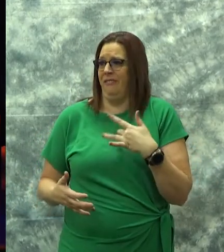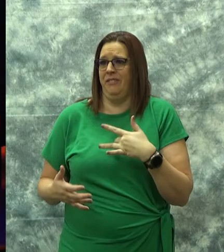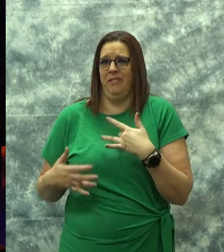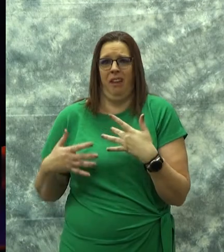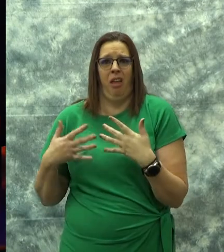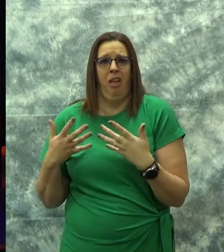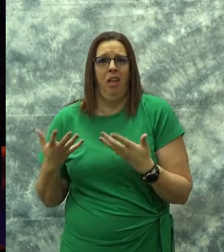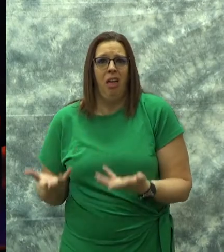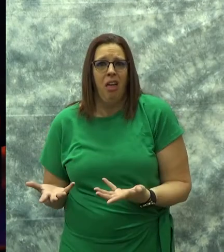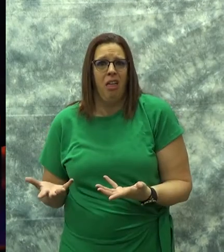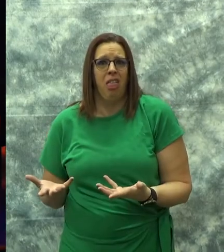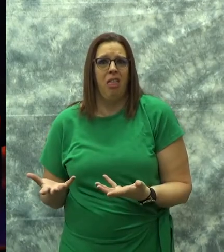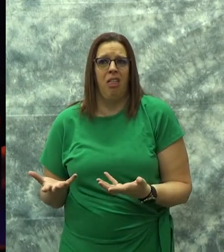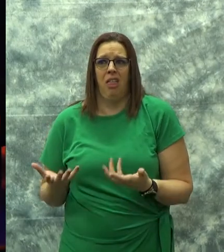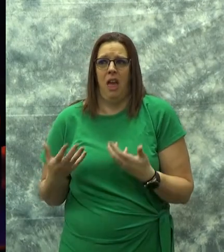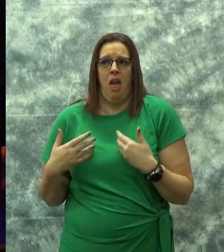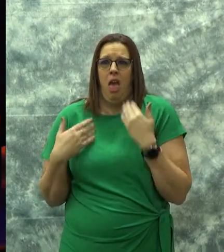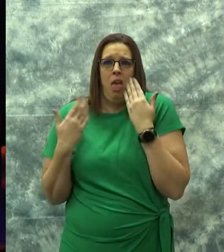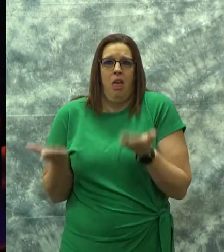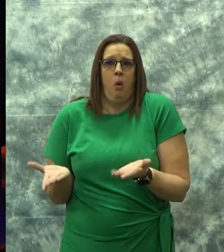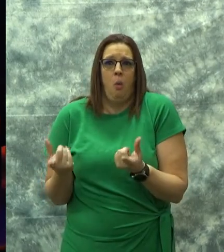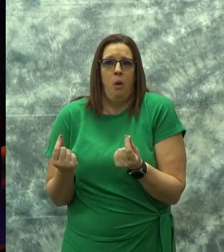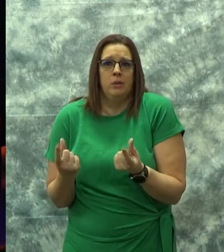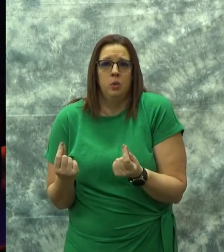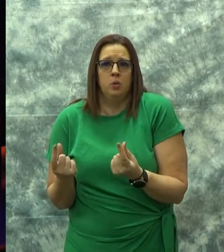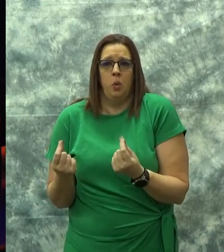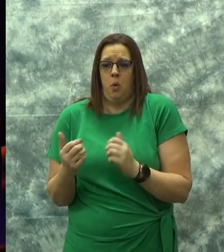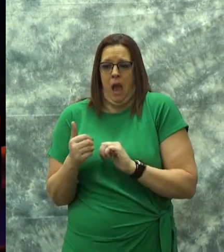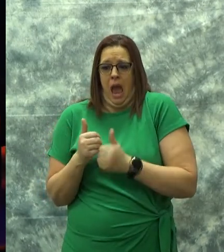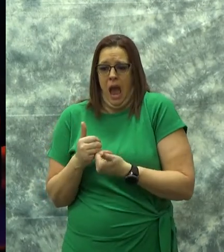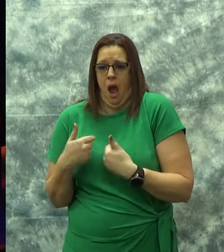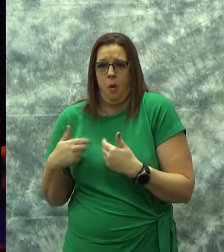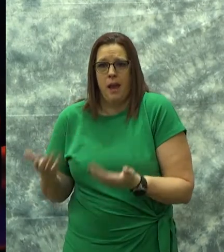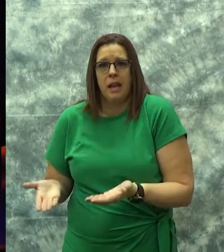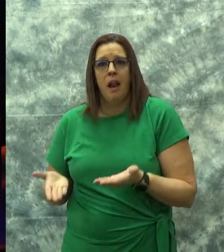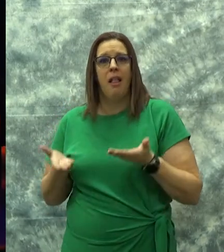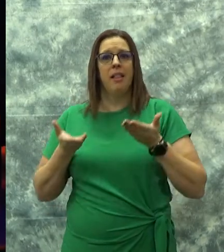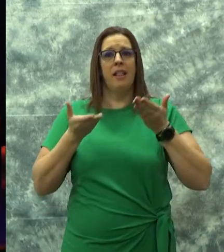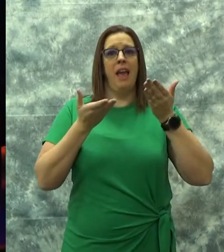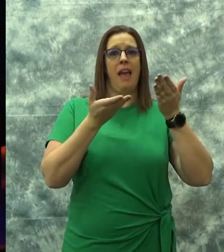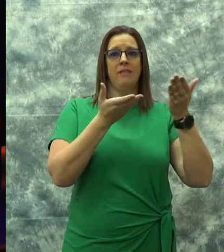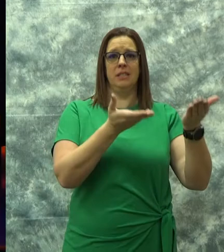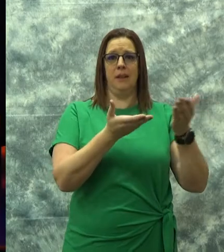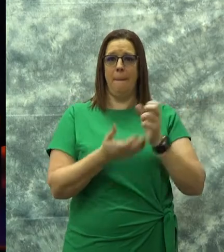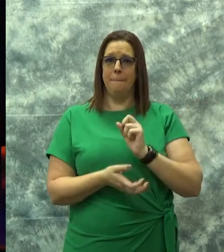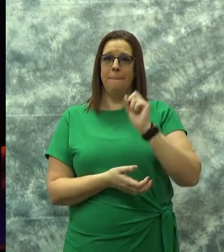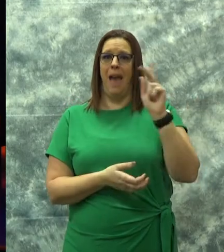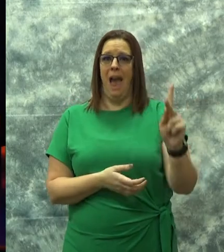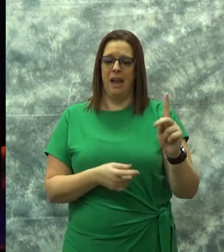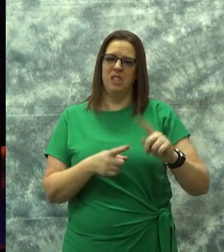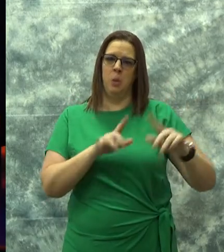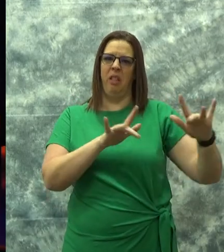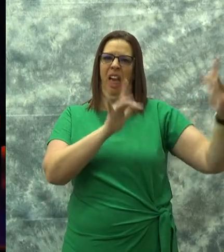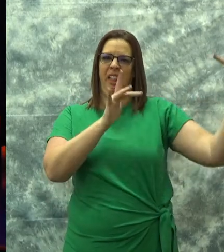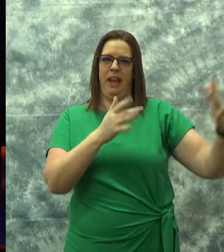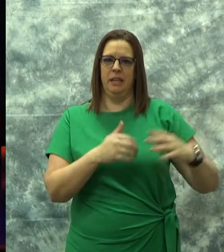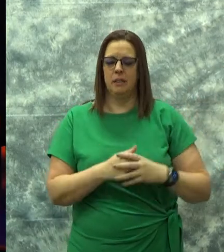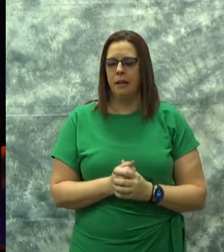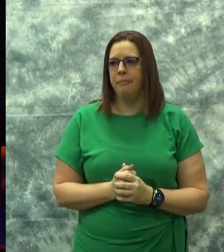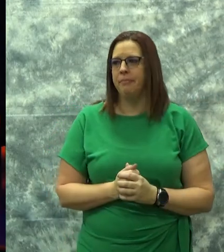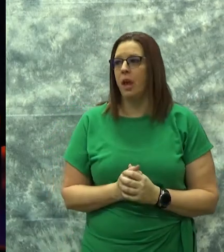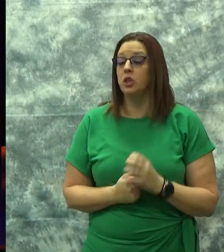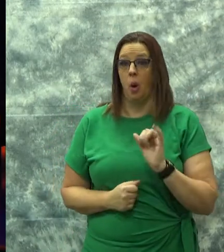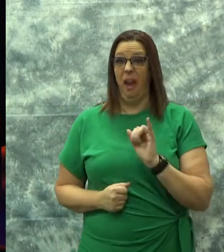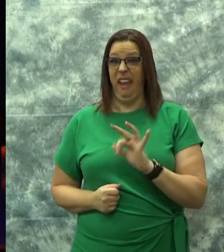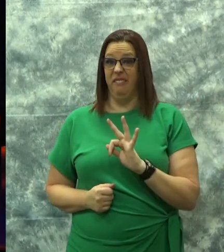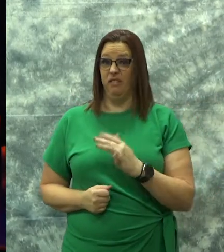feel helpless. We can feel we don't know what to do or how to act or how to lift ourselves back into that lightness. And